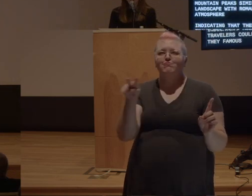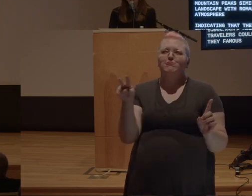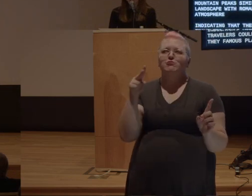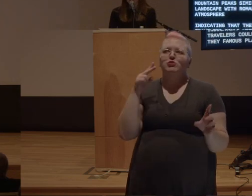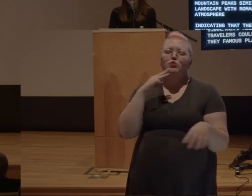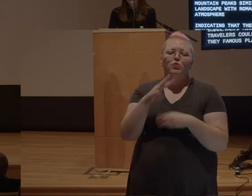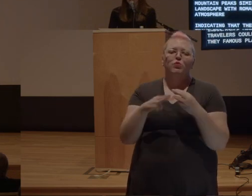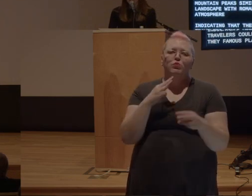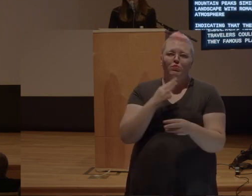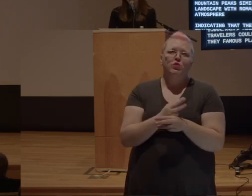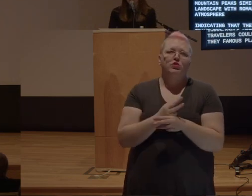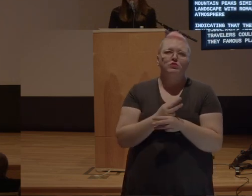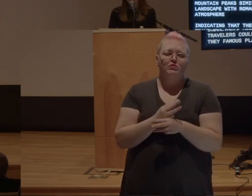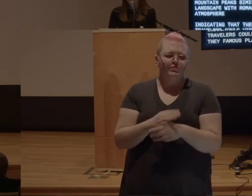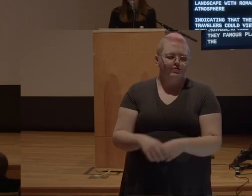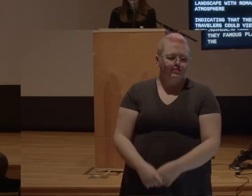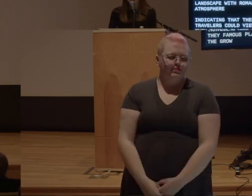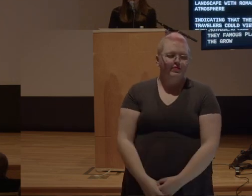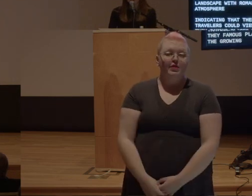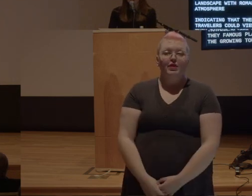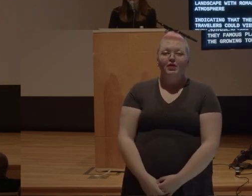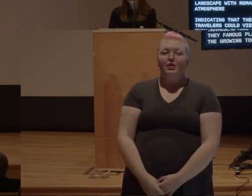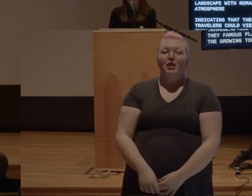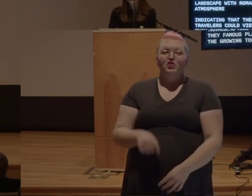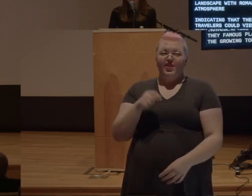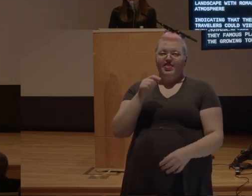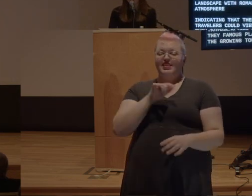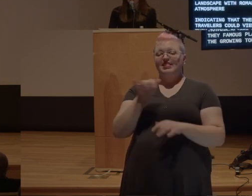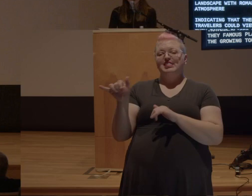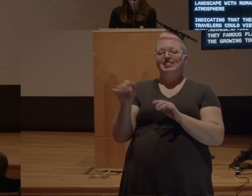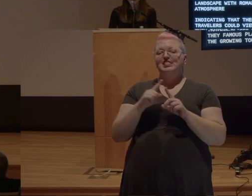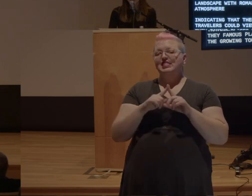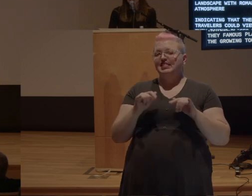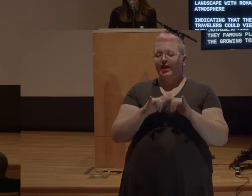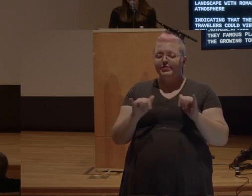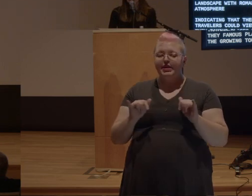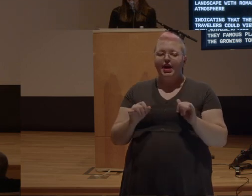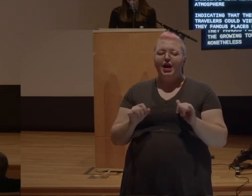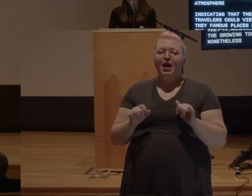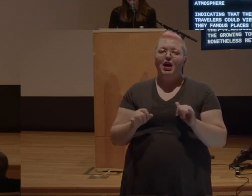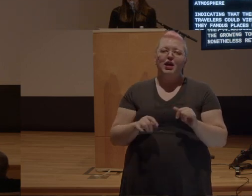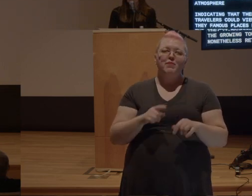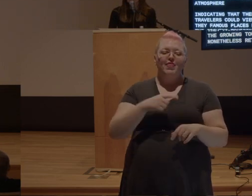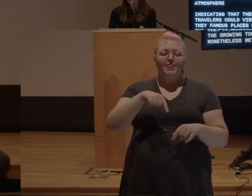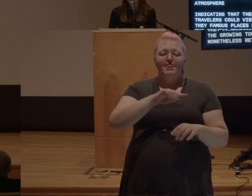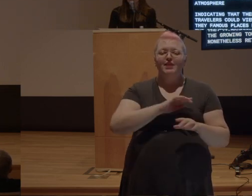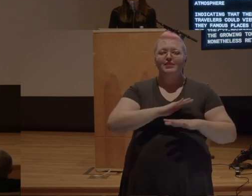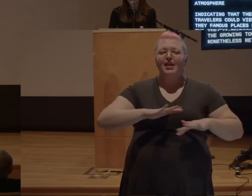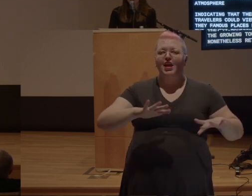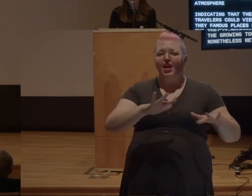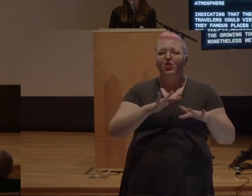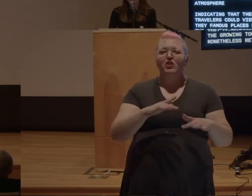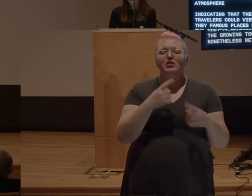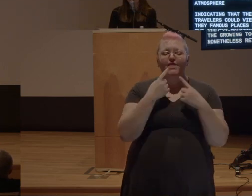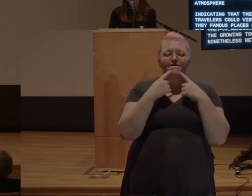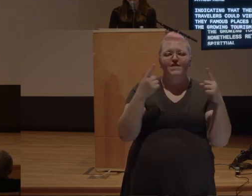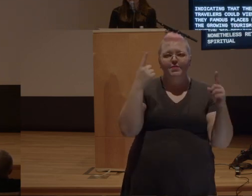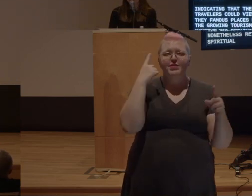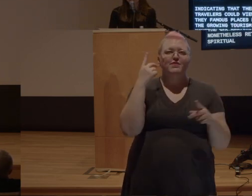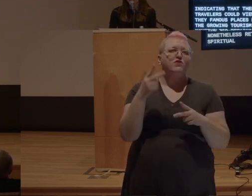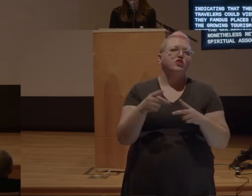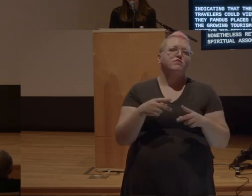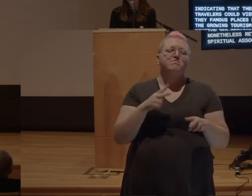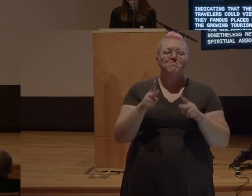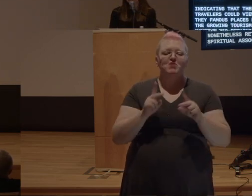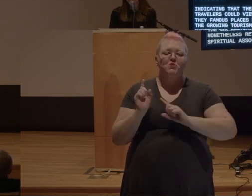being commercialized by the growing tourism industry at this time, they nonetheless retained their ancient poetic and spiritual